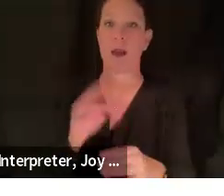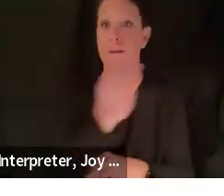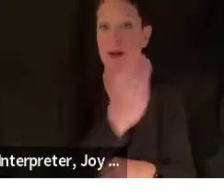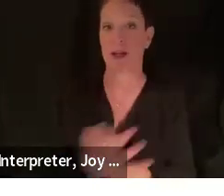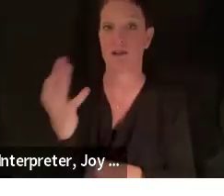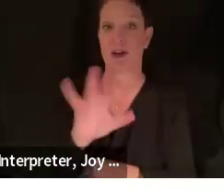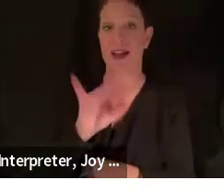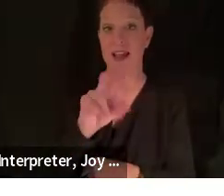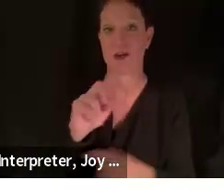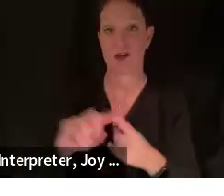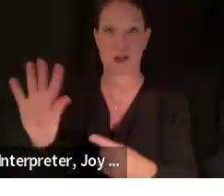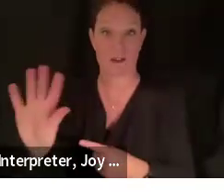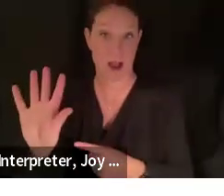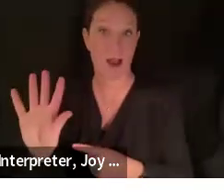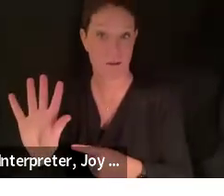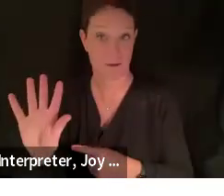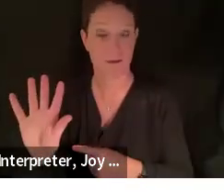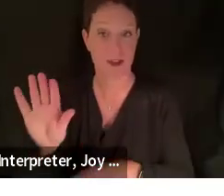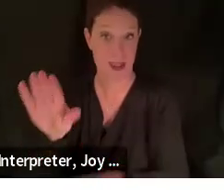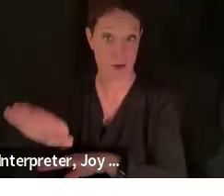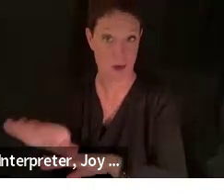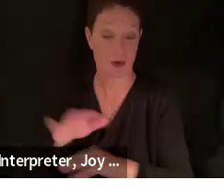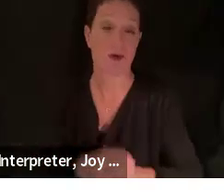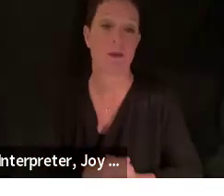from 8:30 a.m. to 5 p.m.